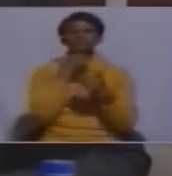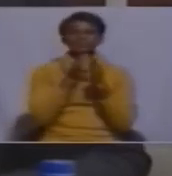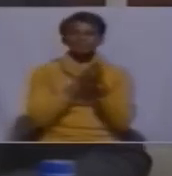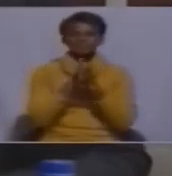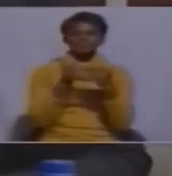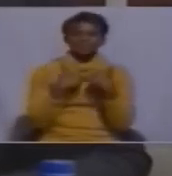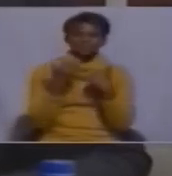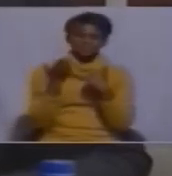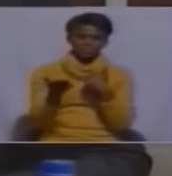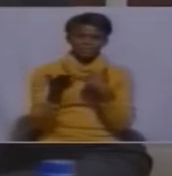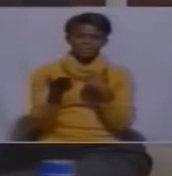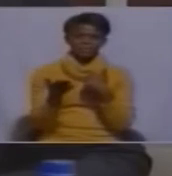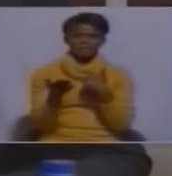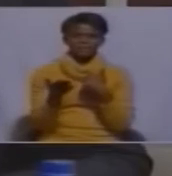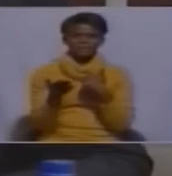mean